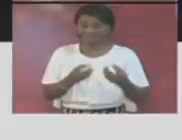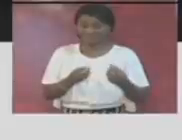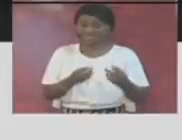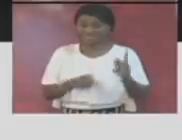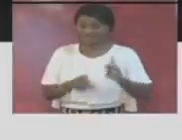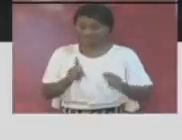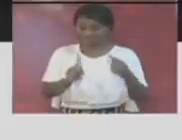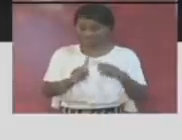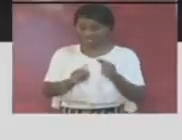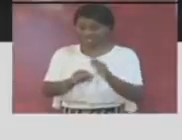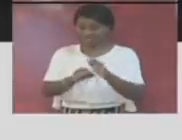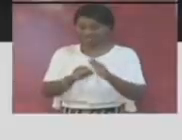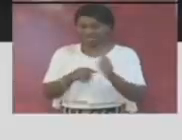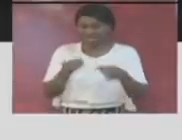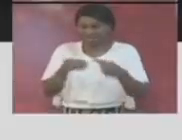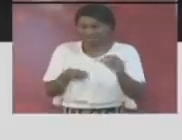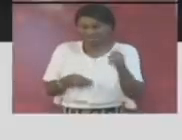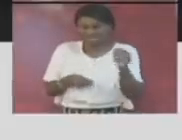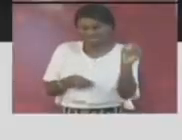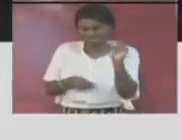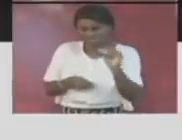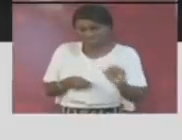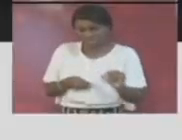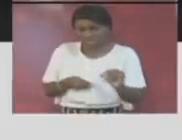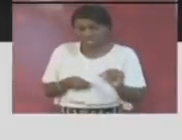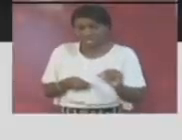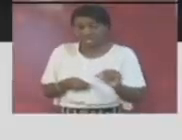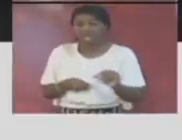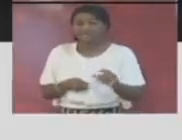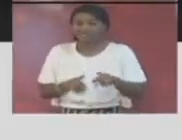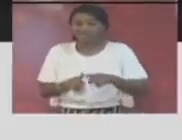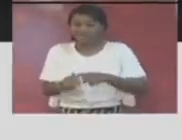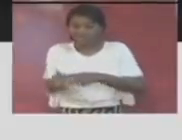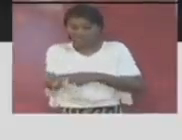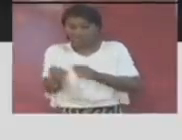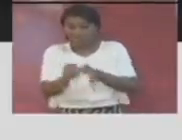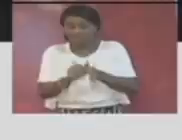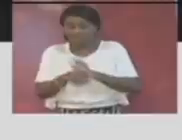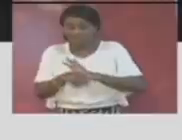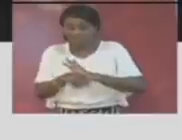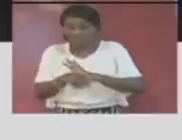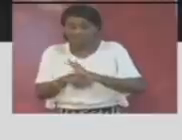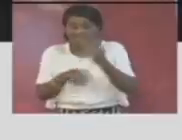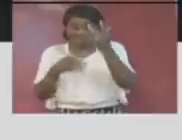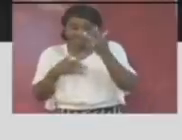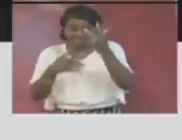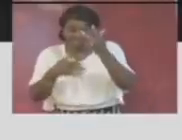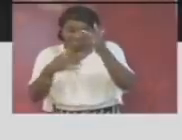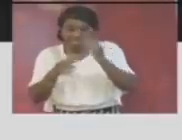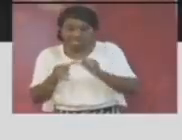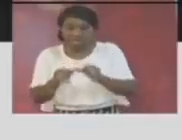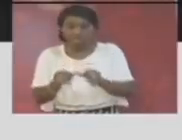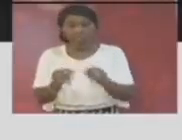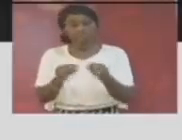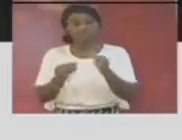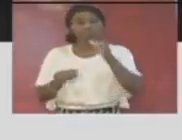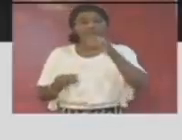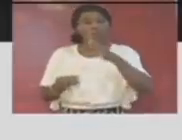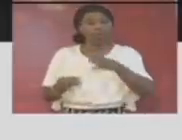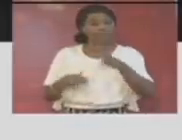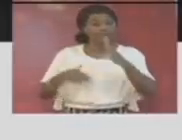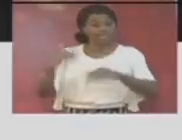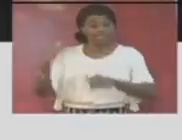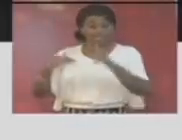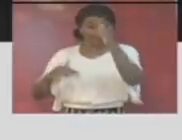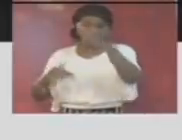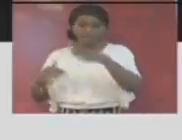patients, about 10%, who experience long COVID. Women were more susceptible than men, but this did not